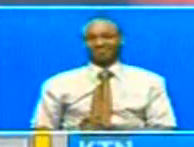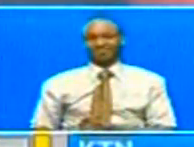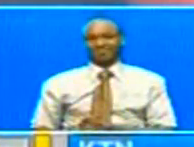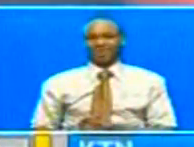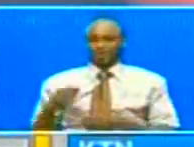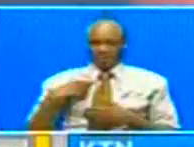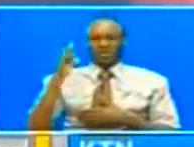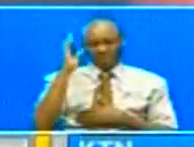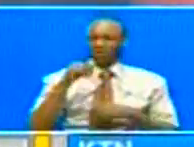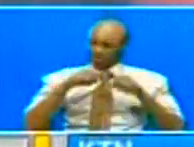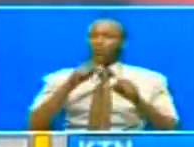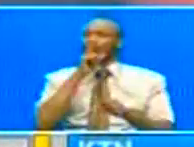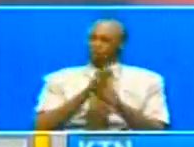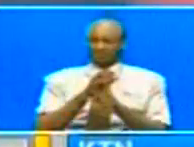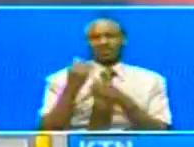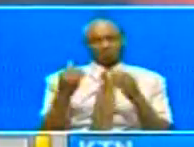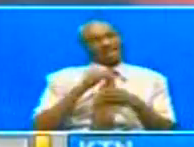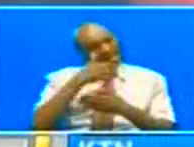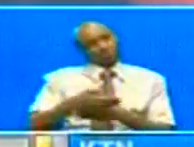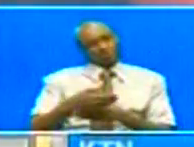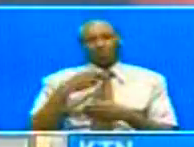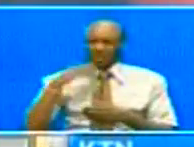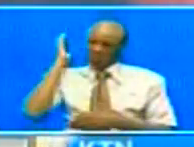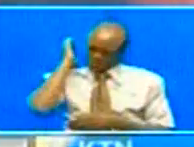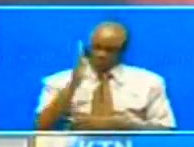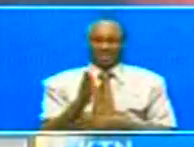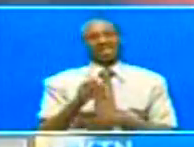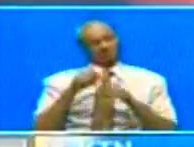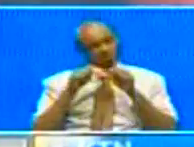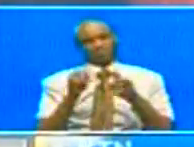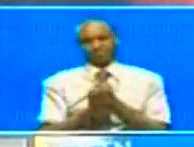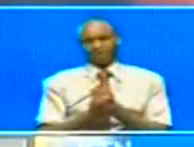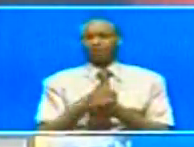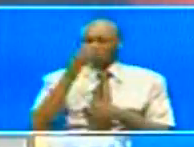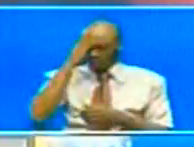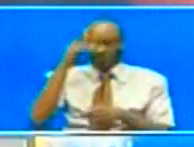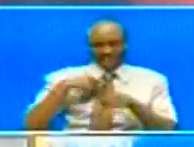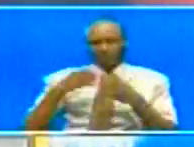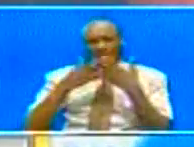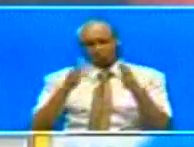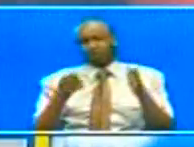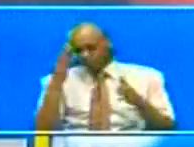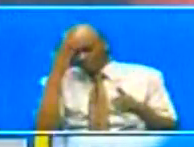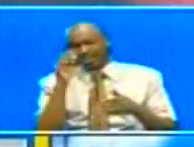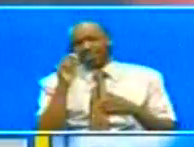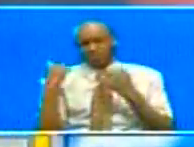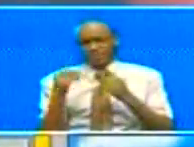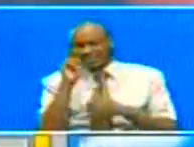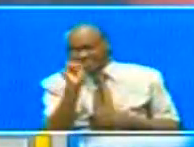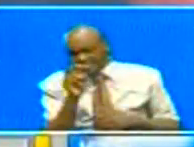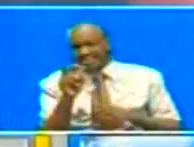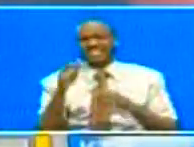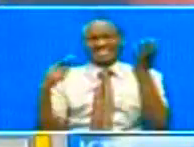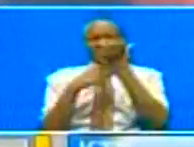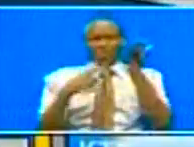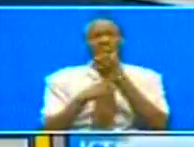And we will keep it because we believe that early exposure to technology will inspire